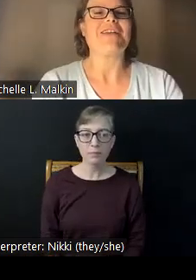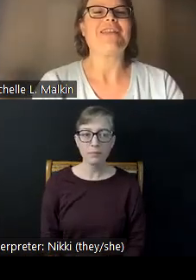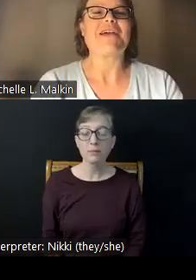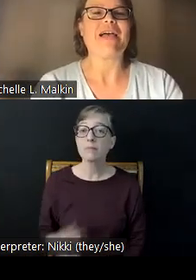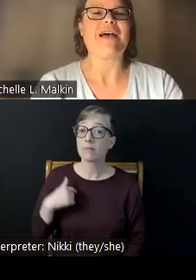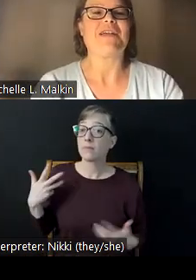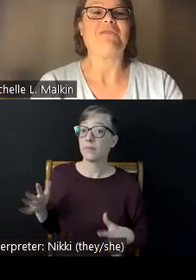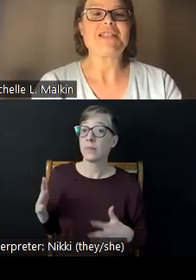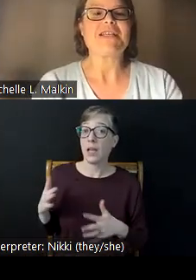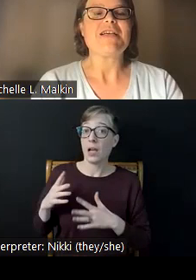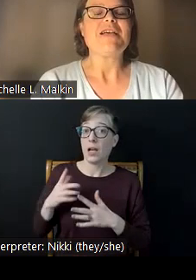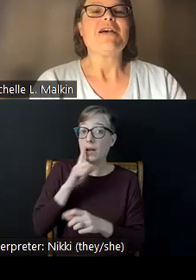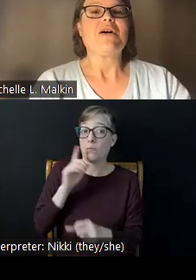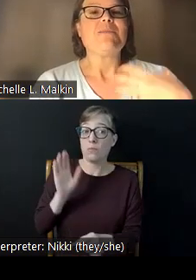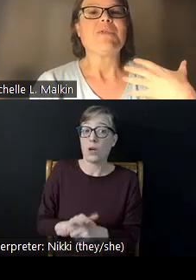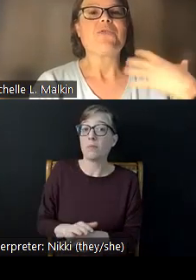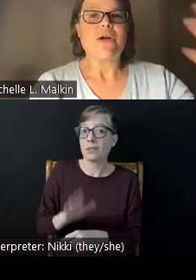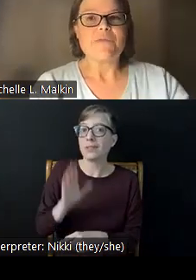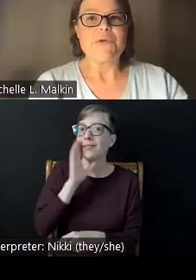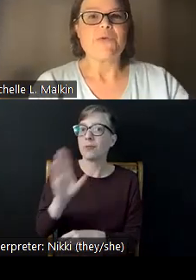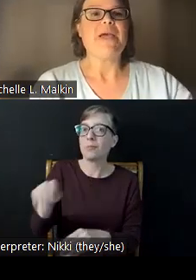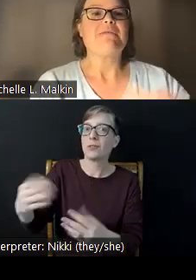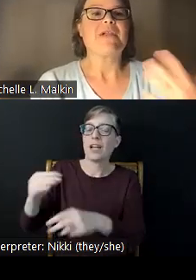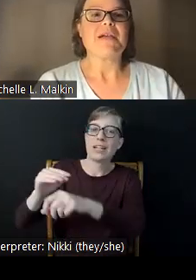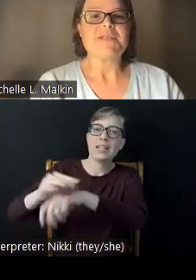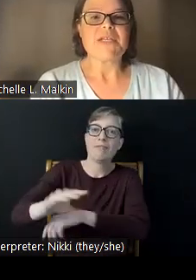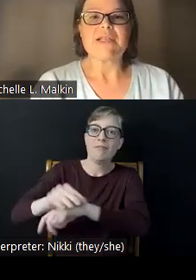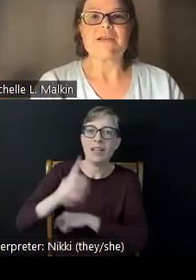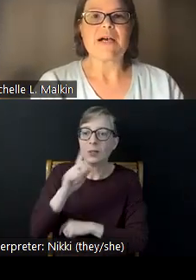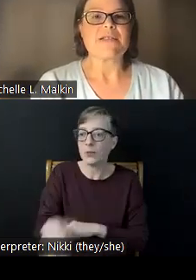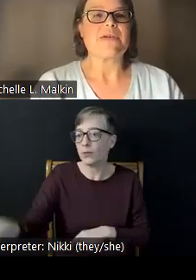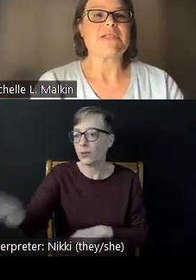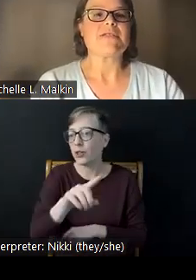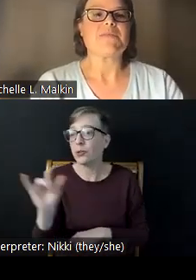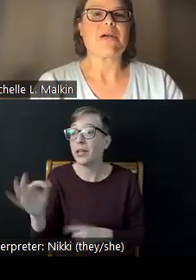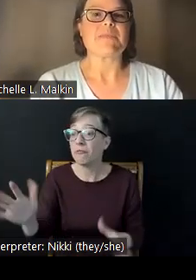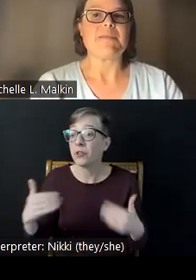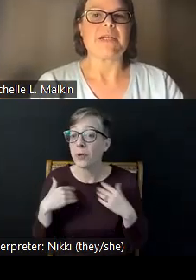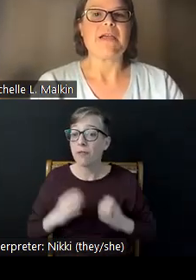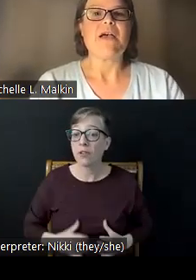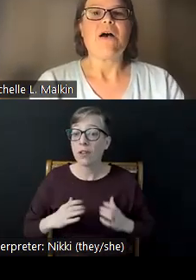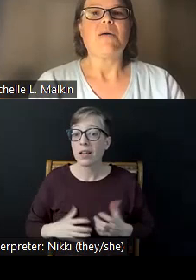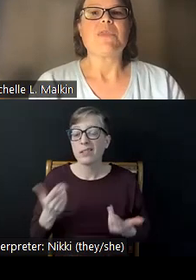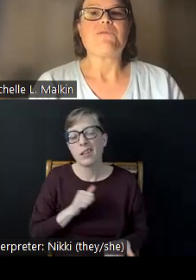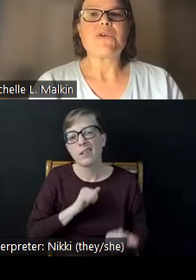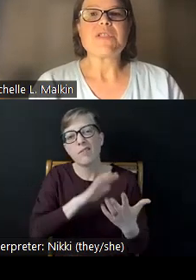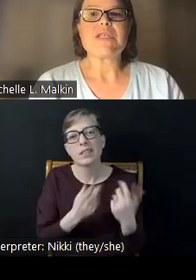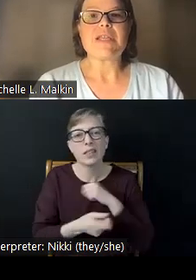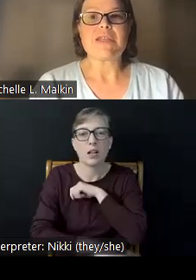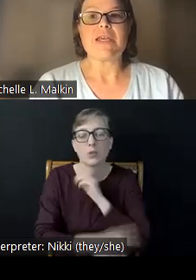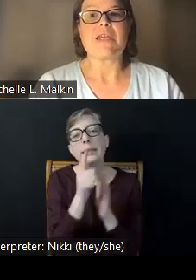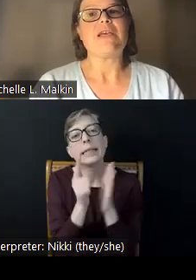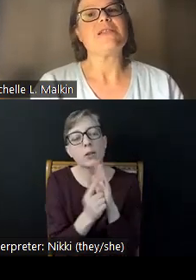early on that I will have advice for all of you who may have clients facing legal consequences of problem gambling. The